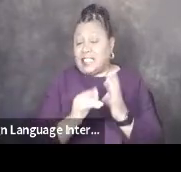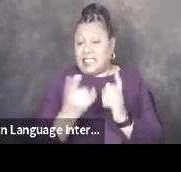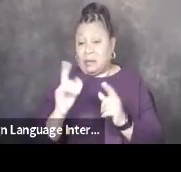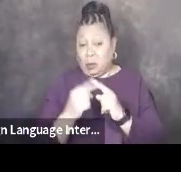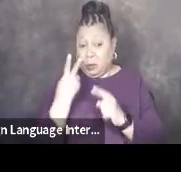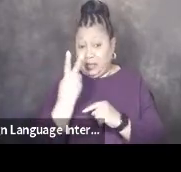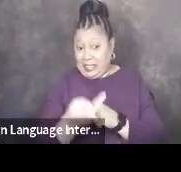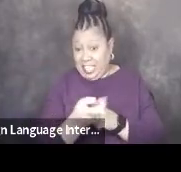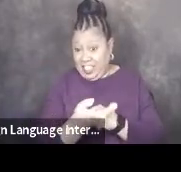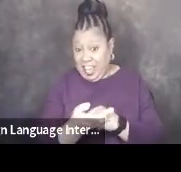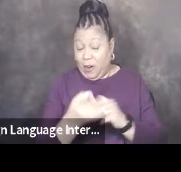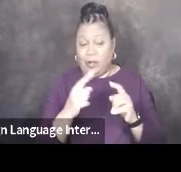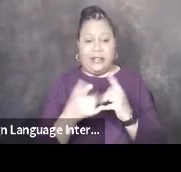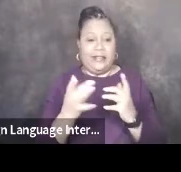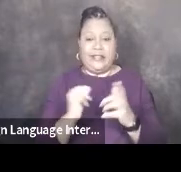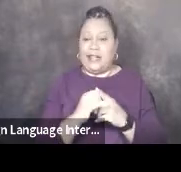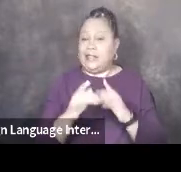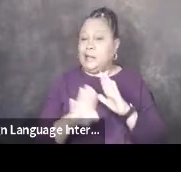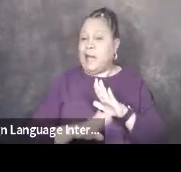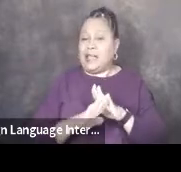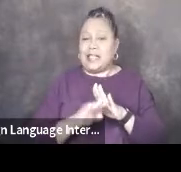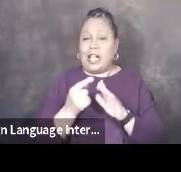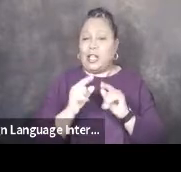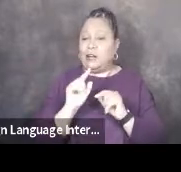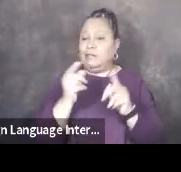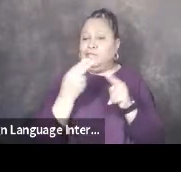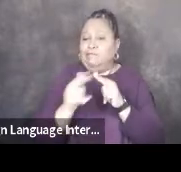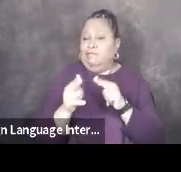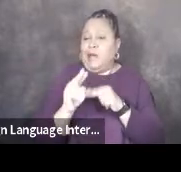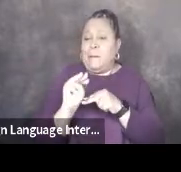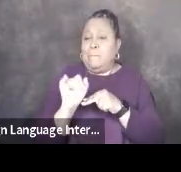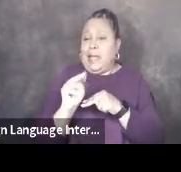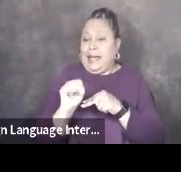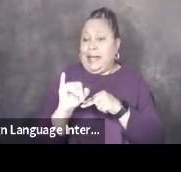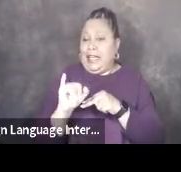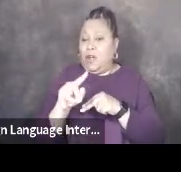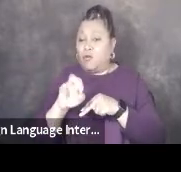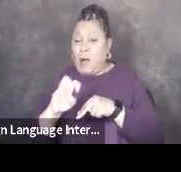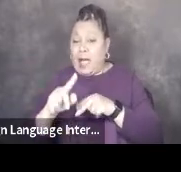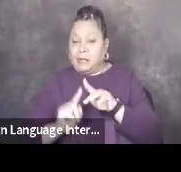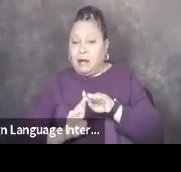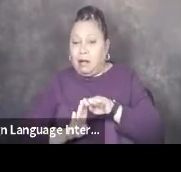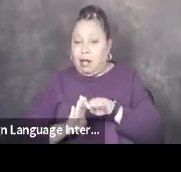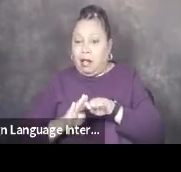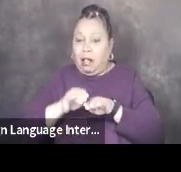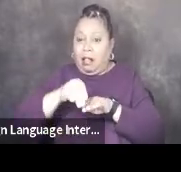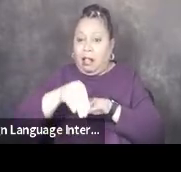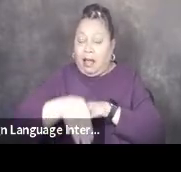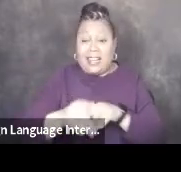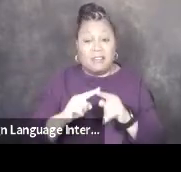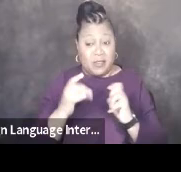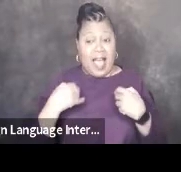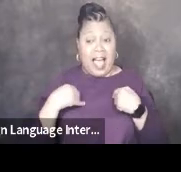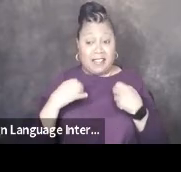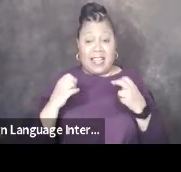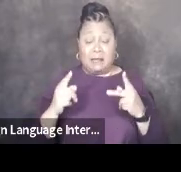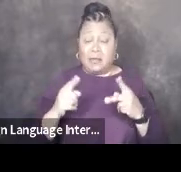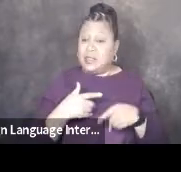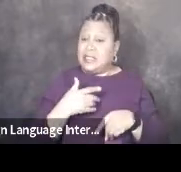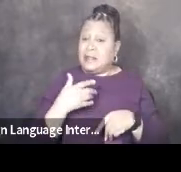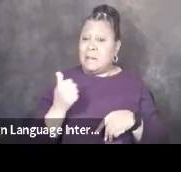here, which is basically a little mini ramp to help get you up over that threshold. If you have the opportunity, it's